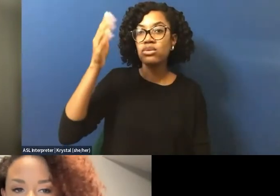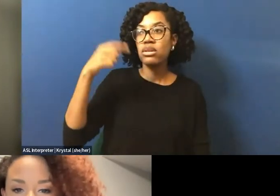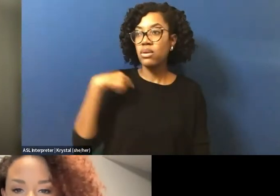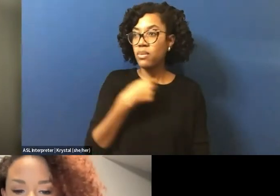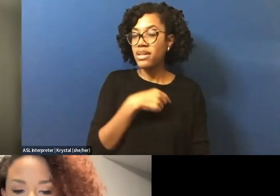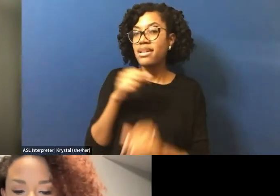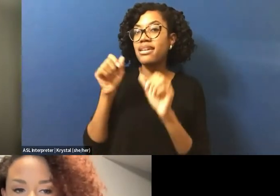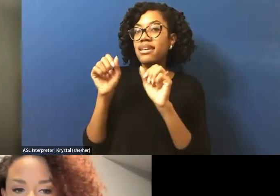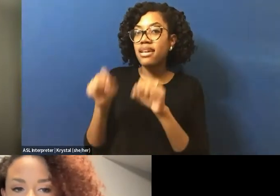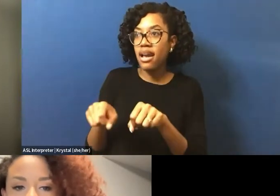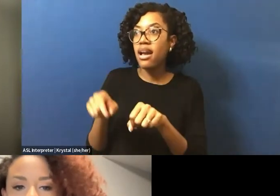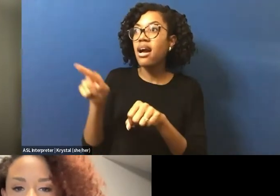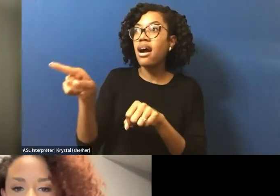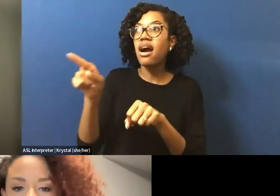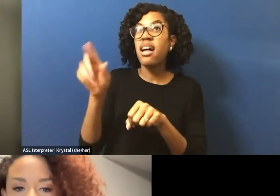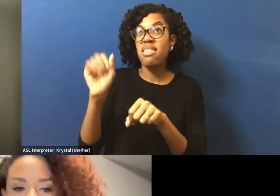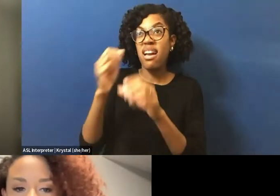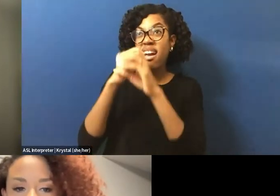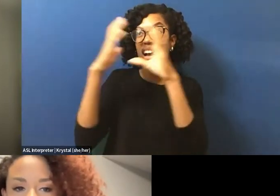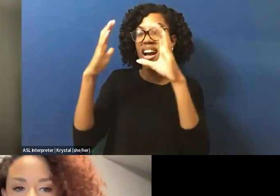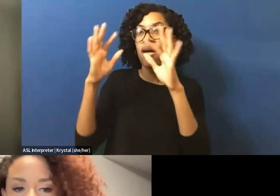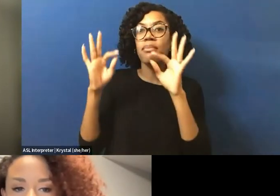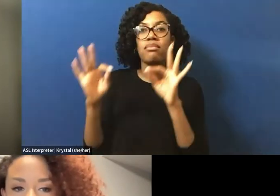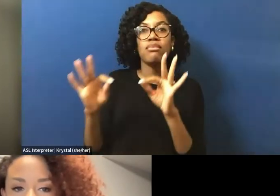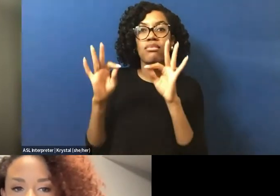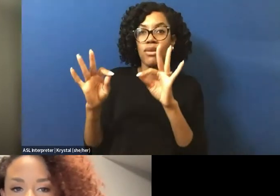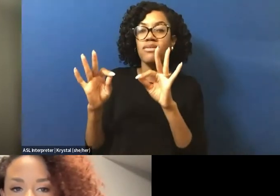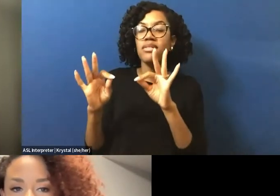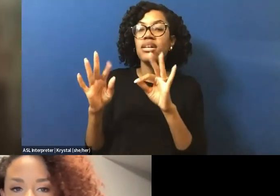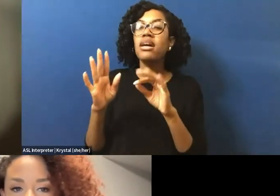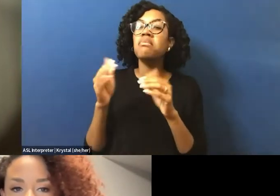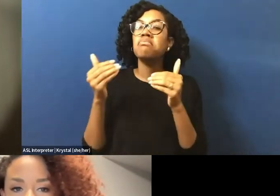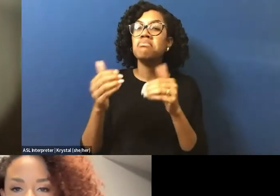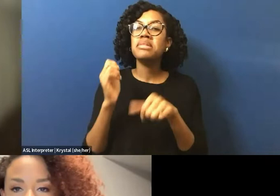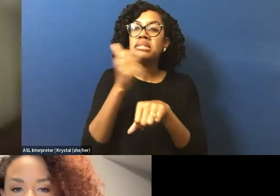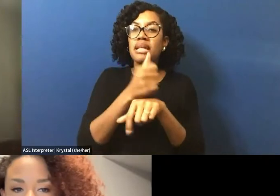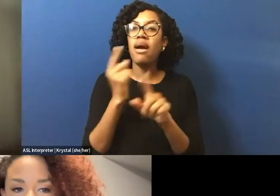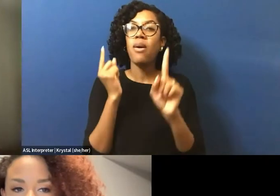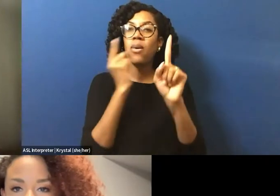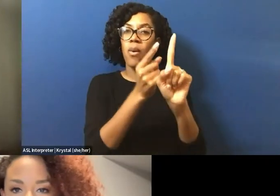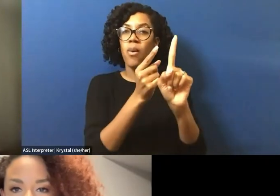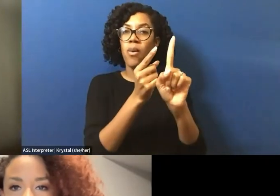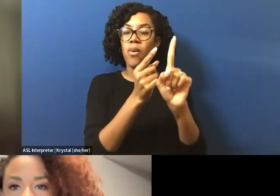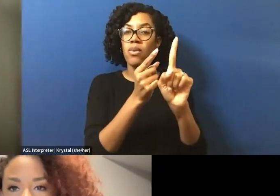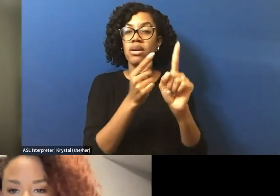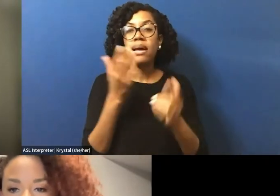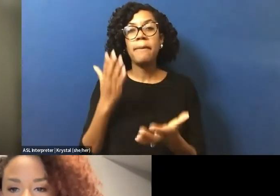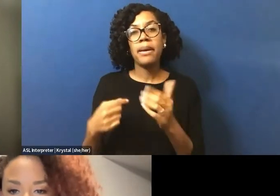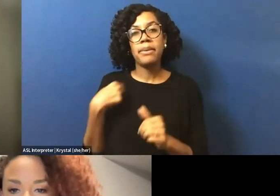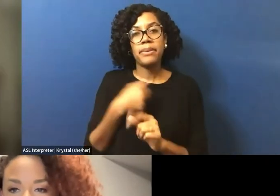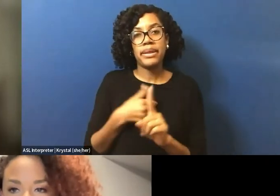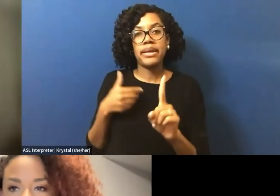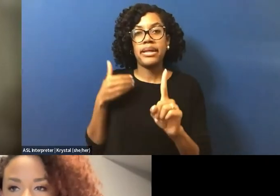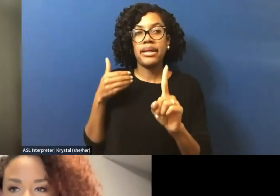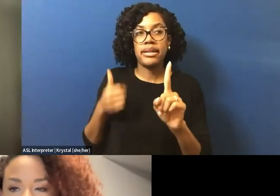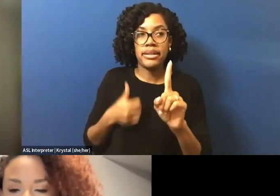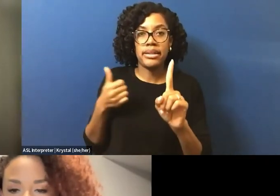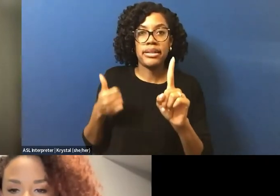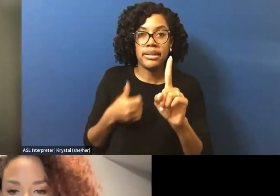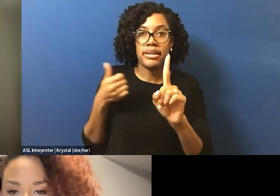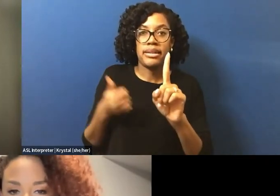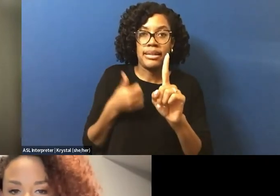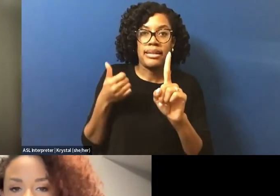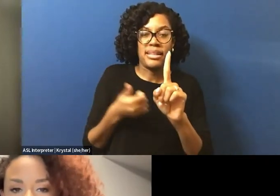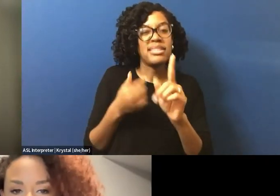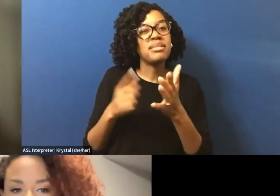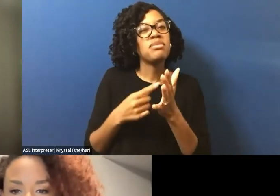with purpose together. And while we may not always get there, when we have a compass towards where we wanna go, we create a different set of